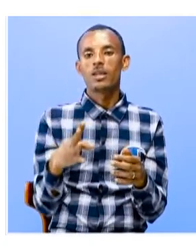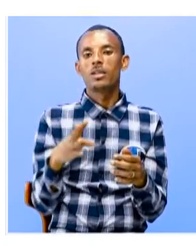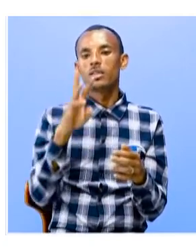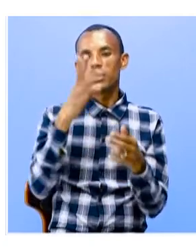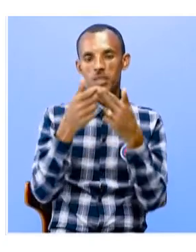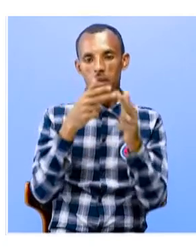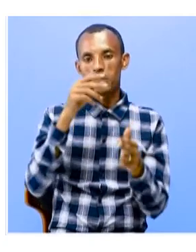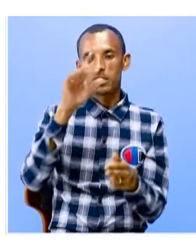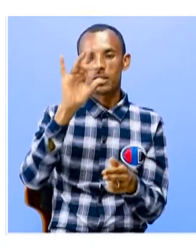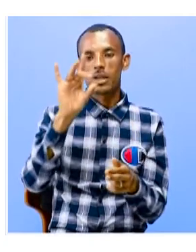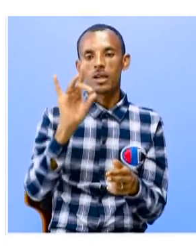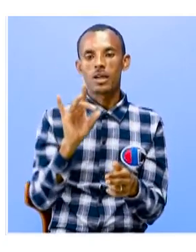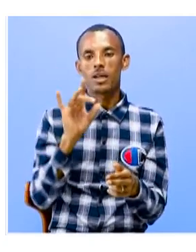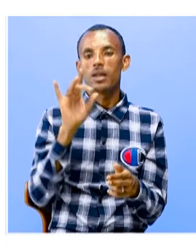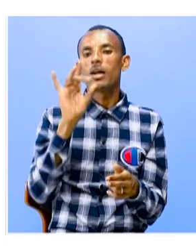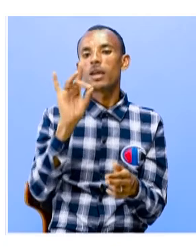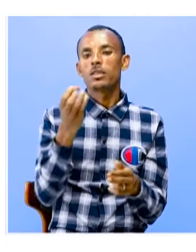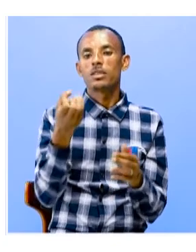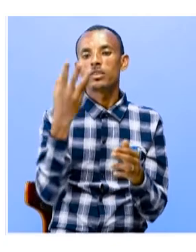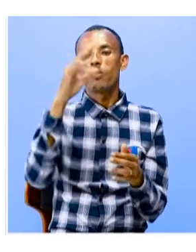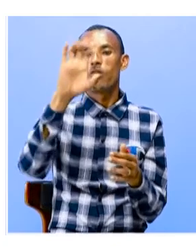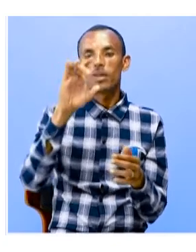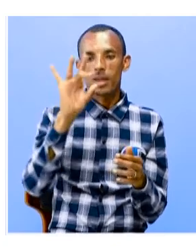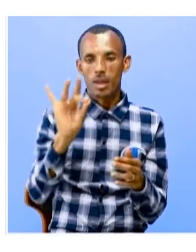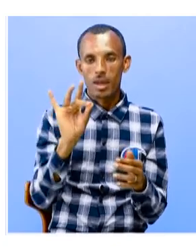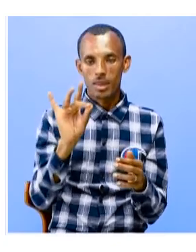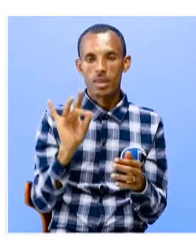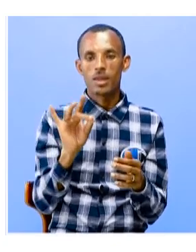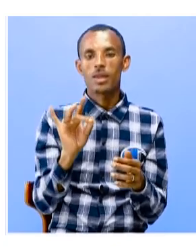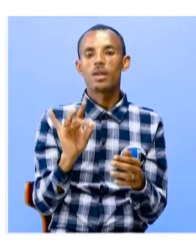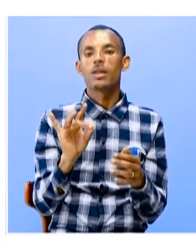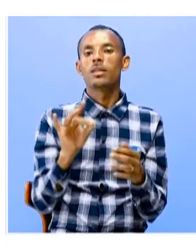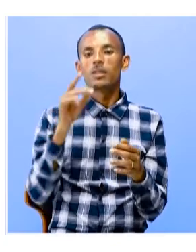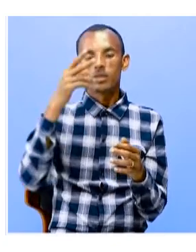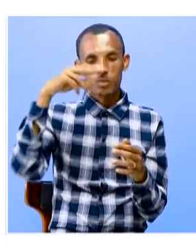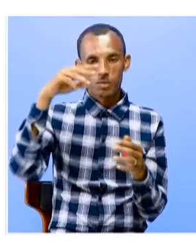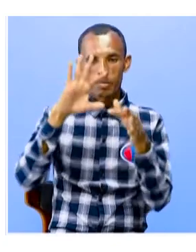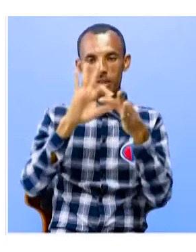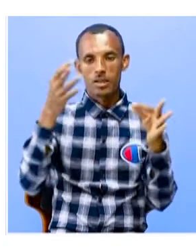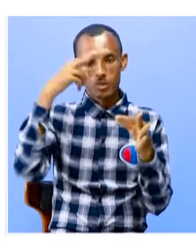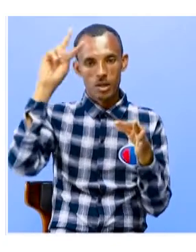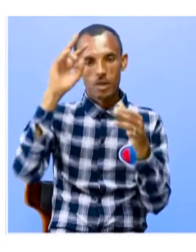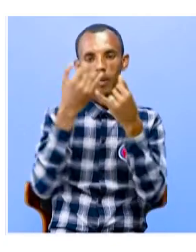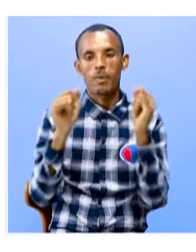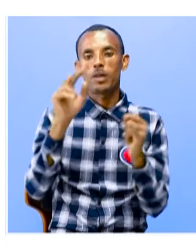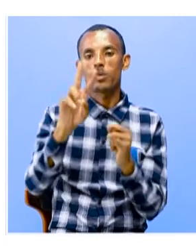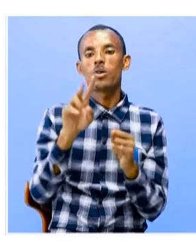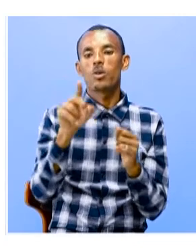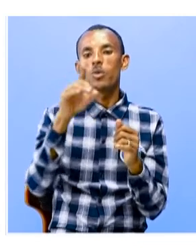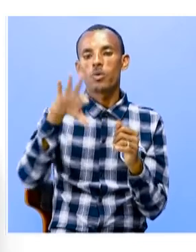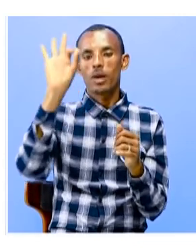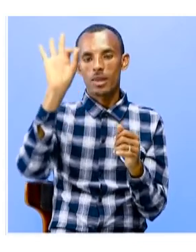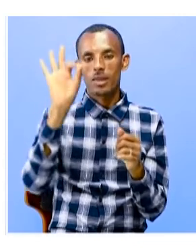is 48. So you have 48 square meter divided by 2/2. You